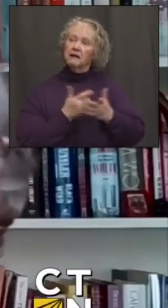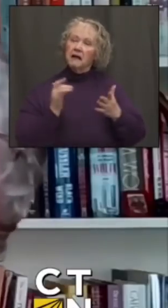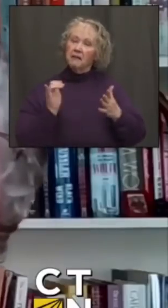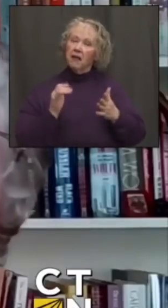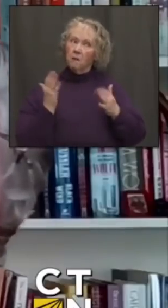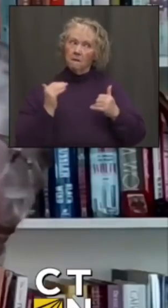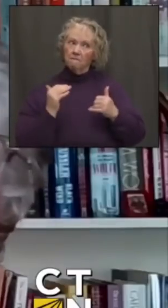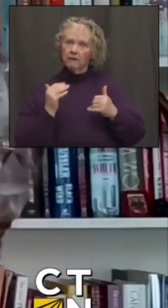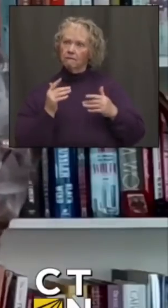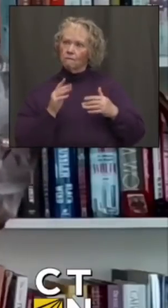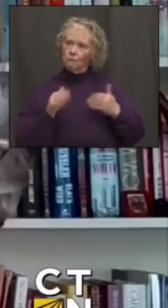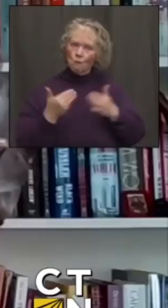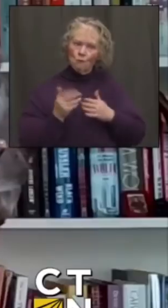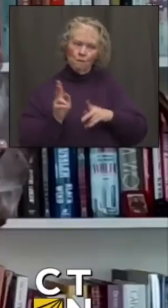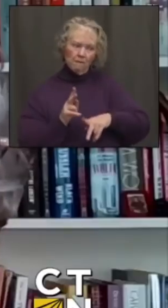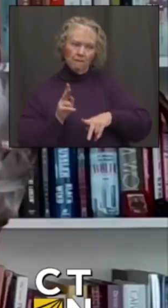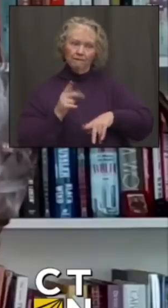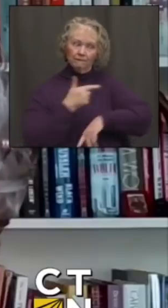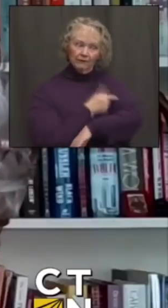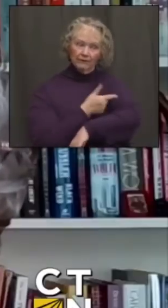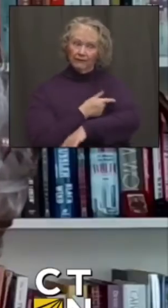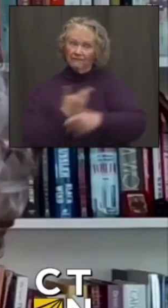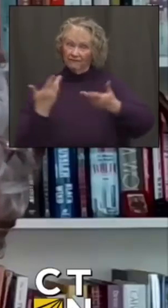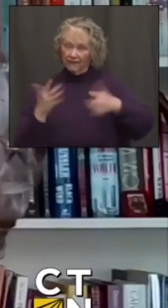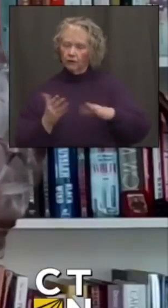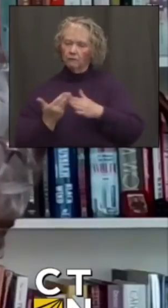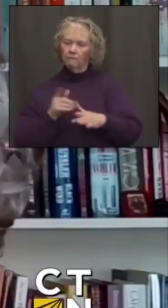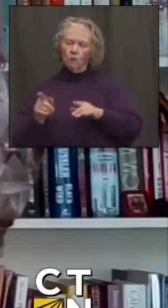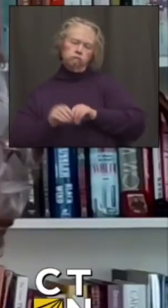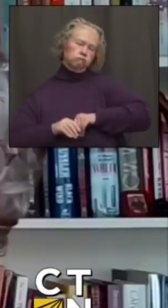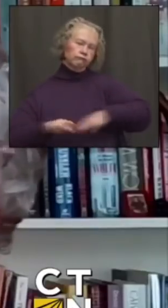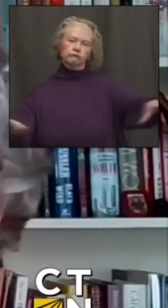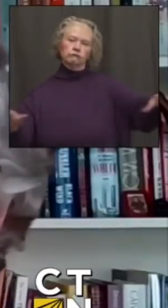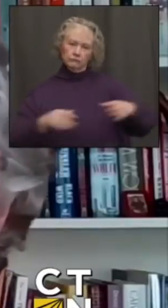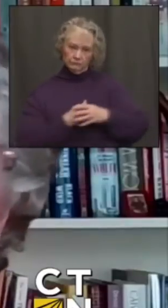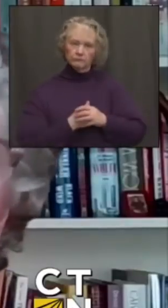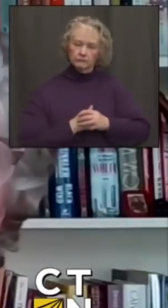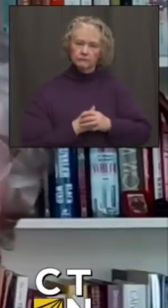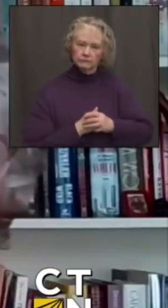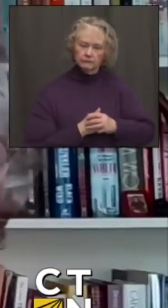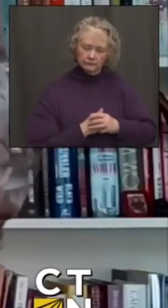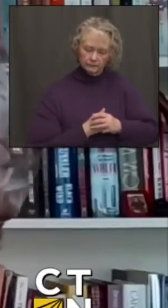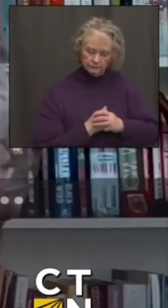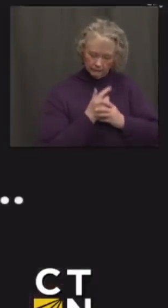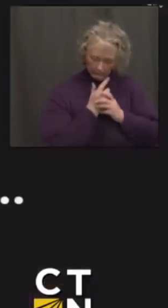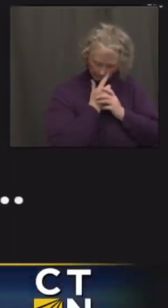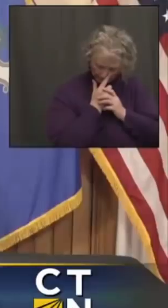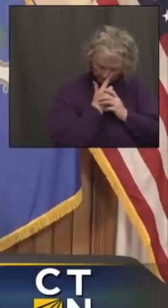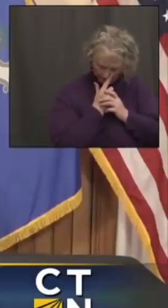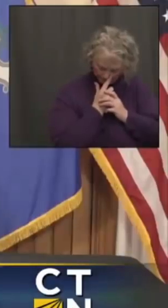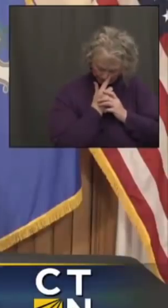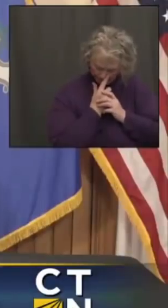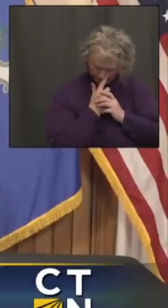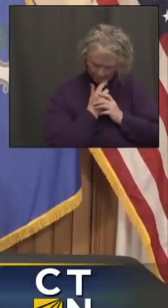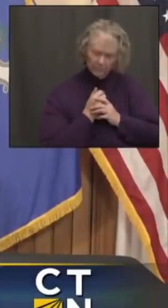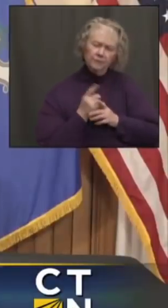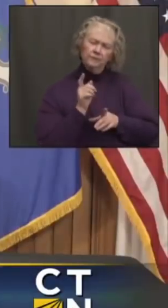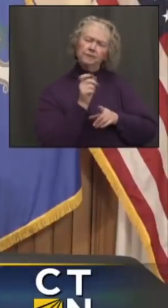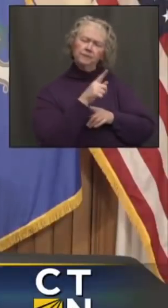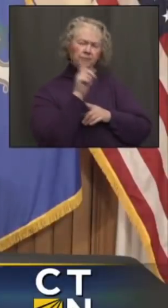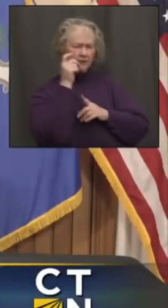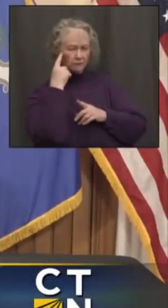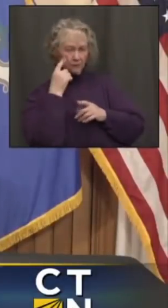your mask is worn properly over your nose and mouth, and that we're still following the social distancing guidance, et